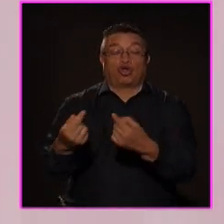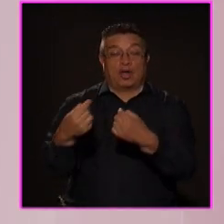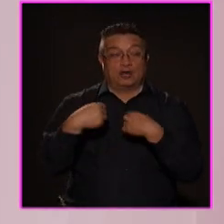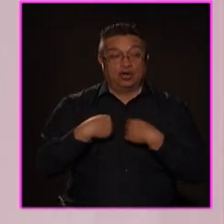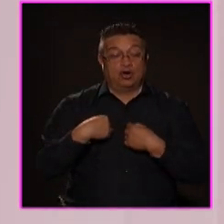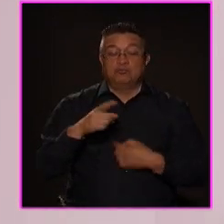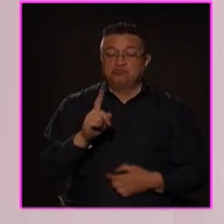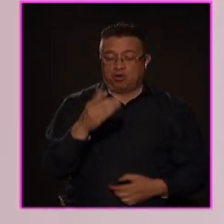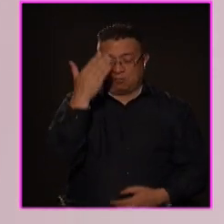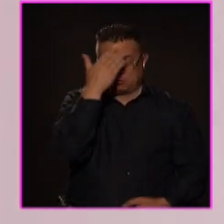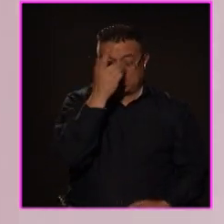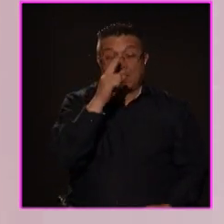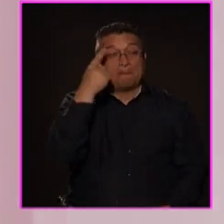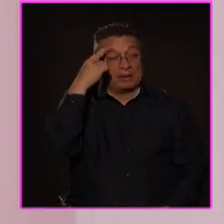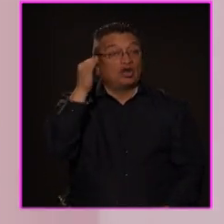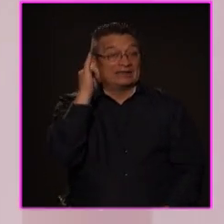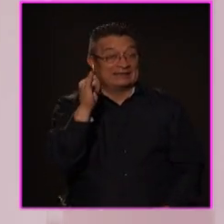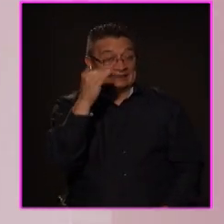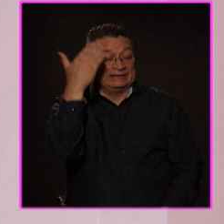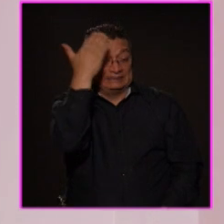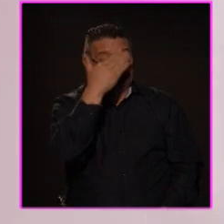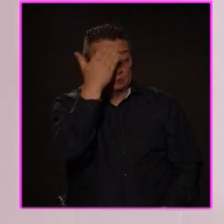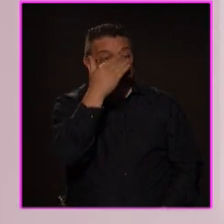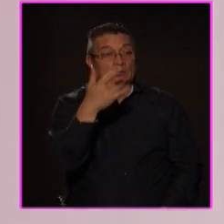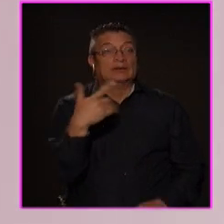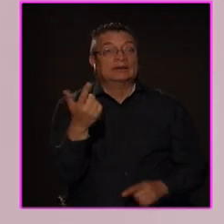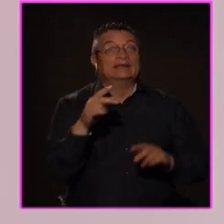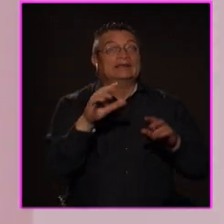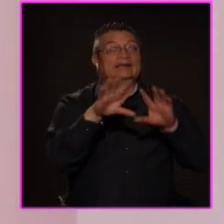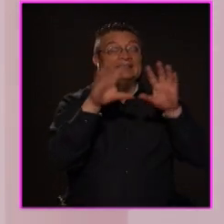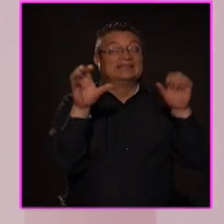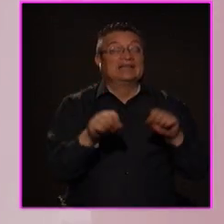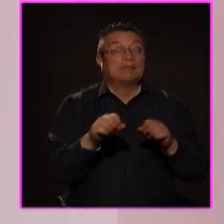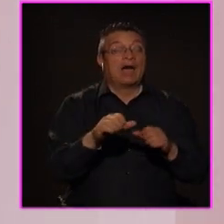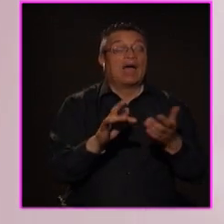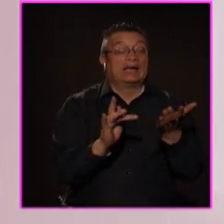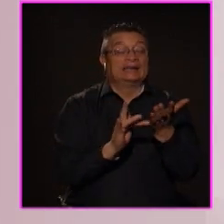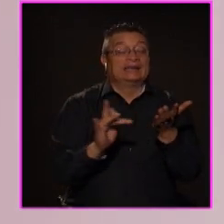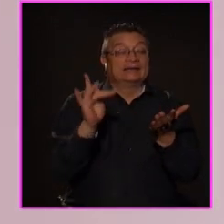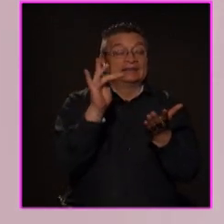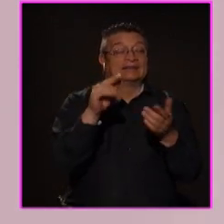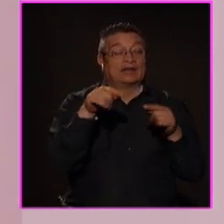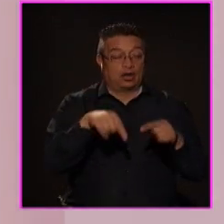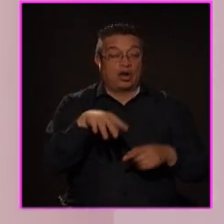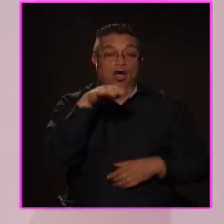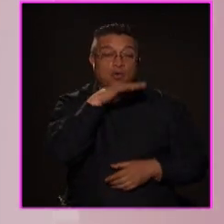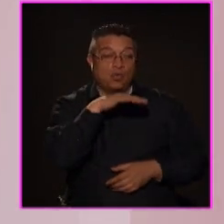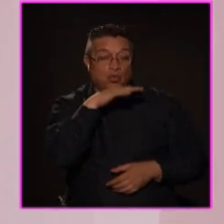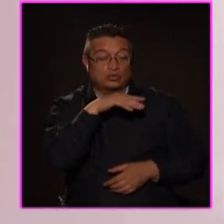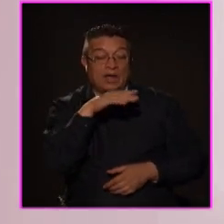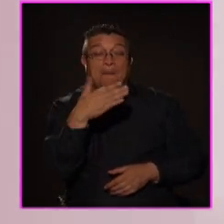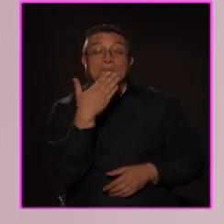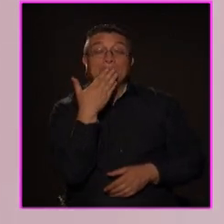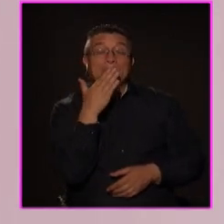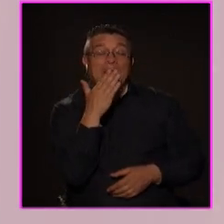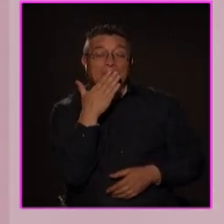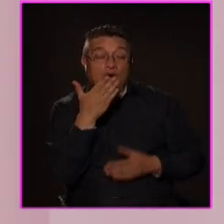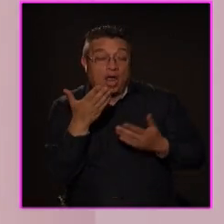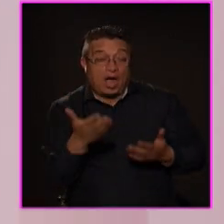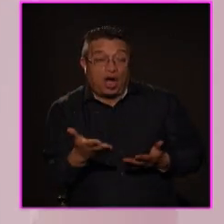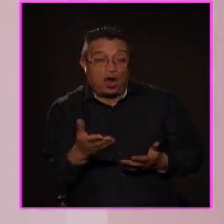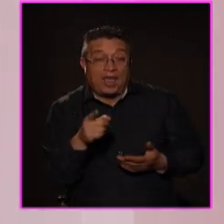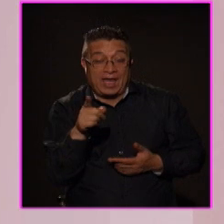we currently use. The best AI systems that are actually being used now, they raise many important